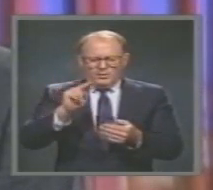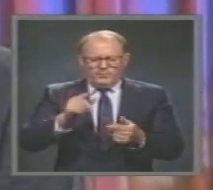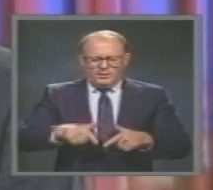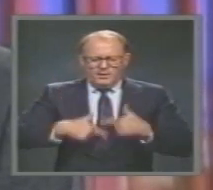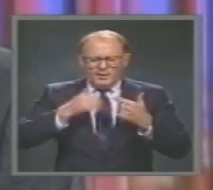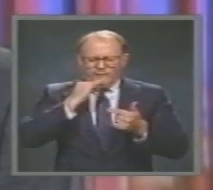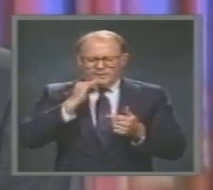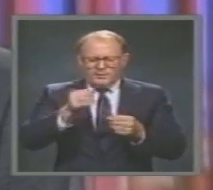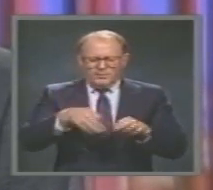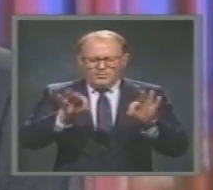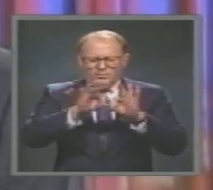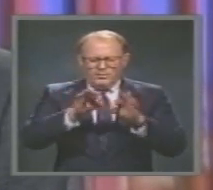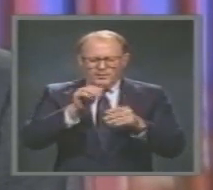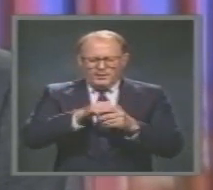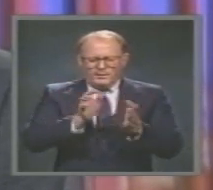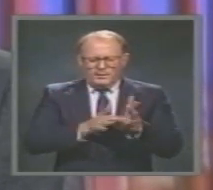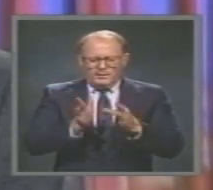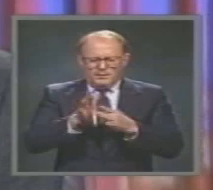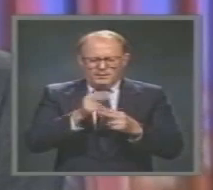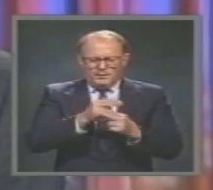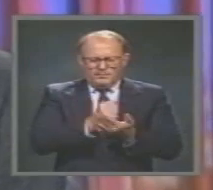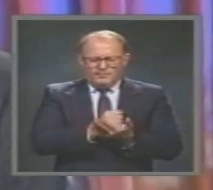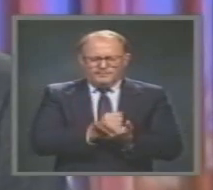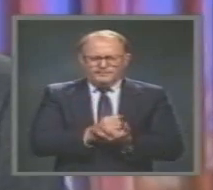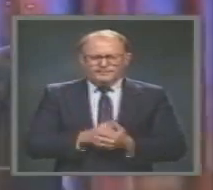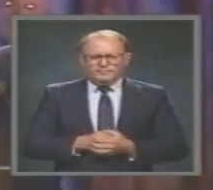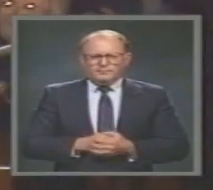In Jesus' name, amen.